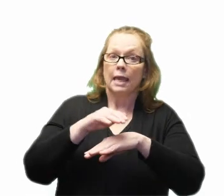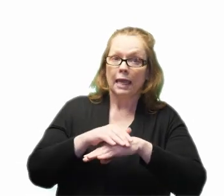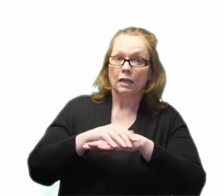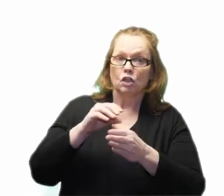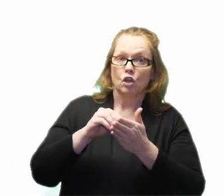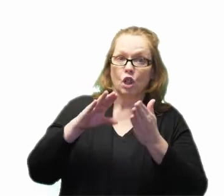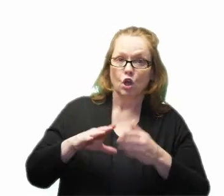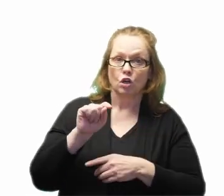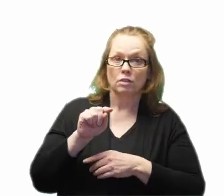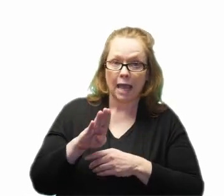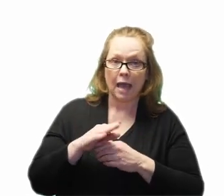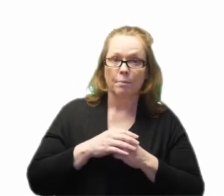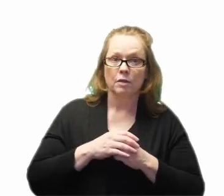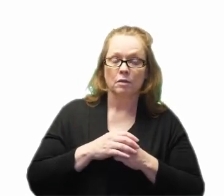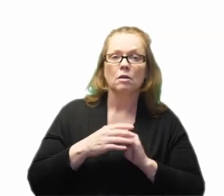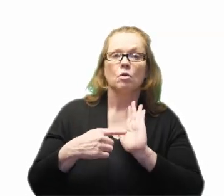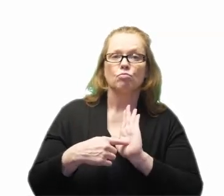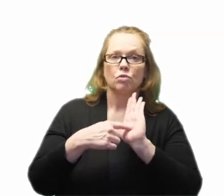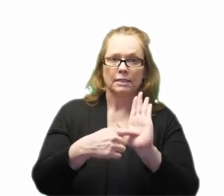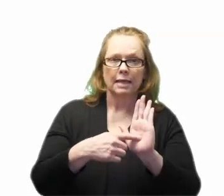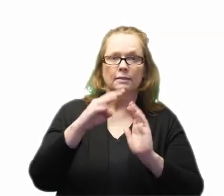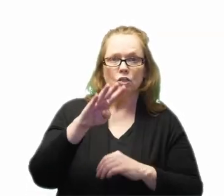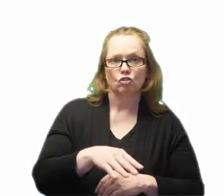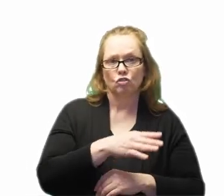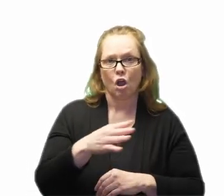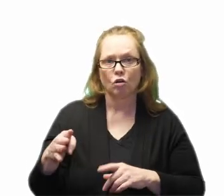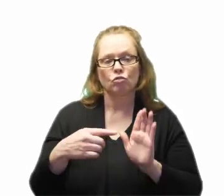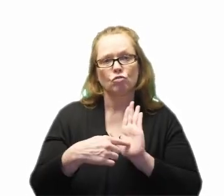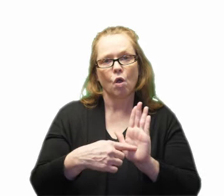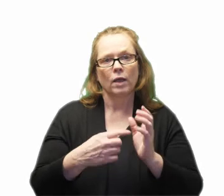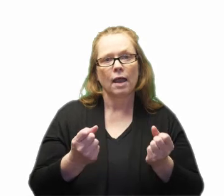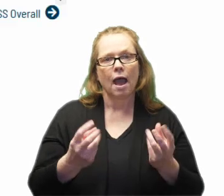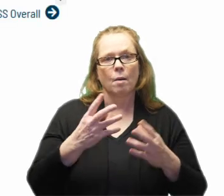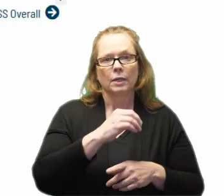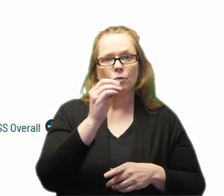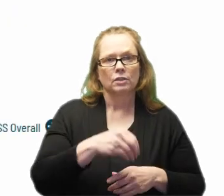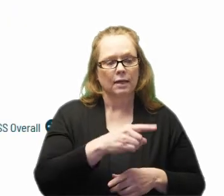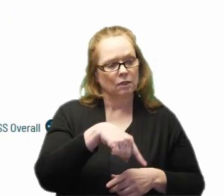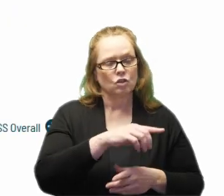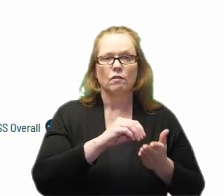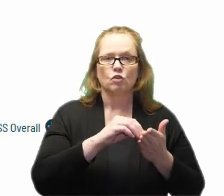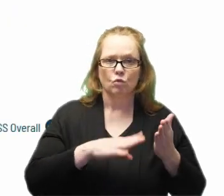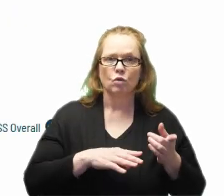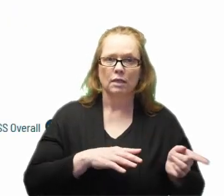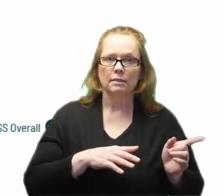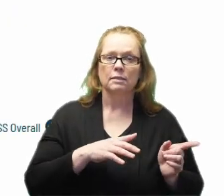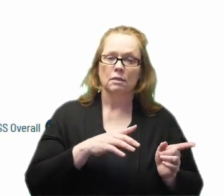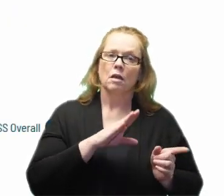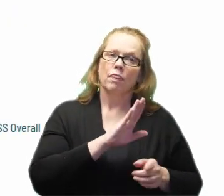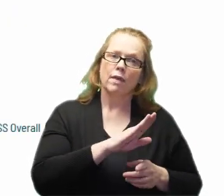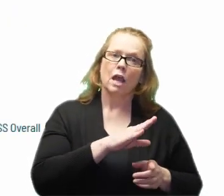The English Learners tab presents a chart showing percentages of students whose primary language is